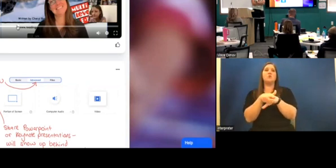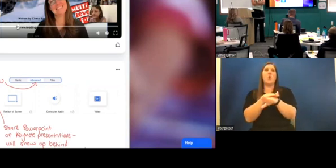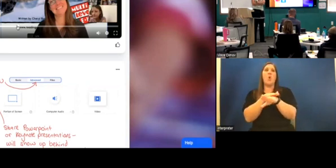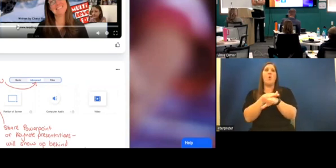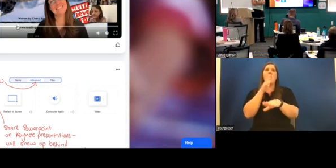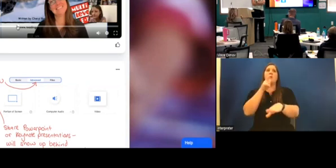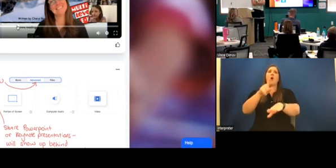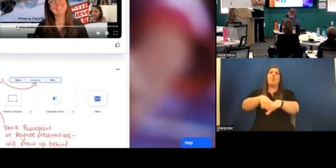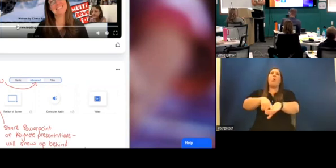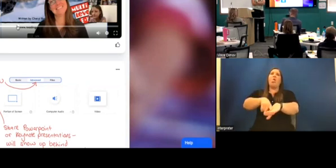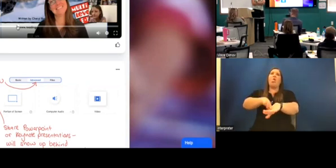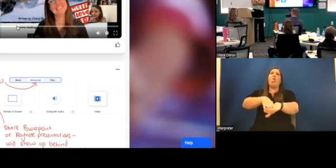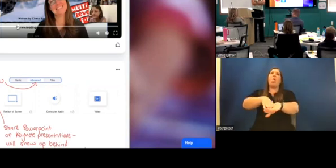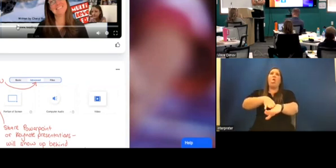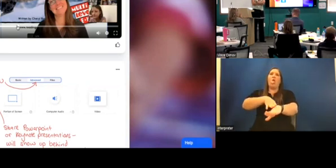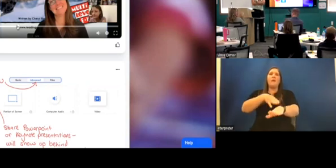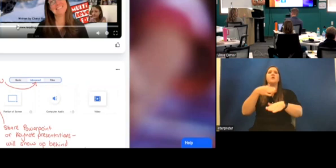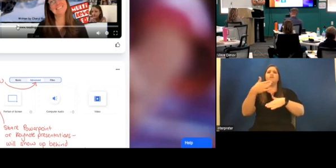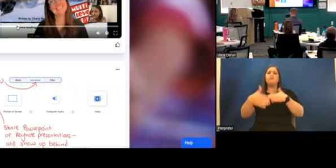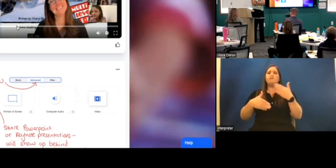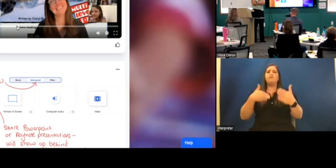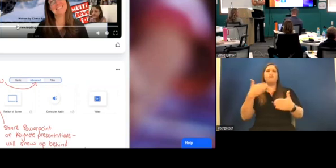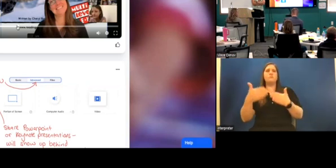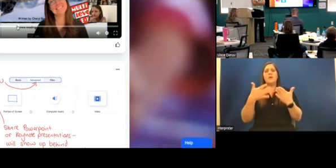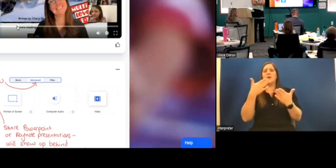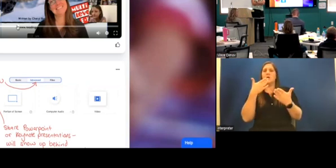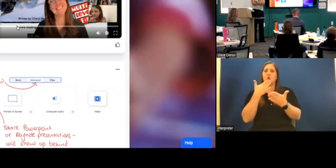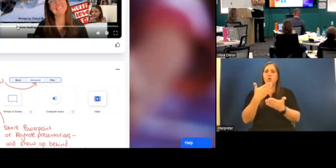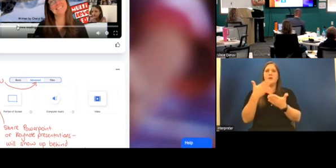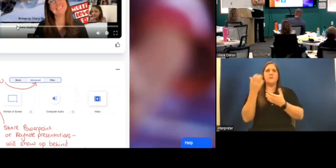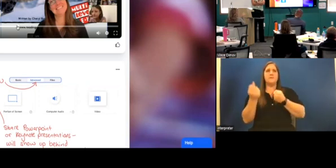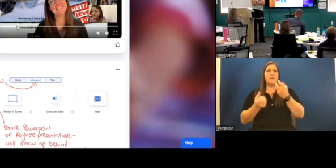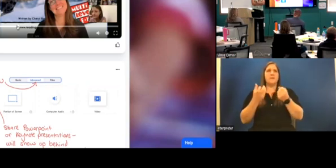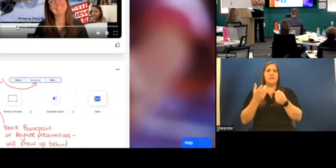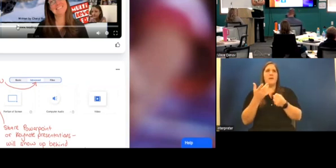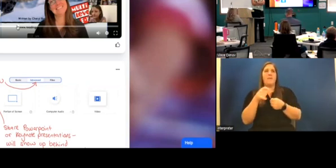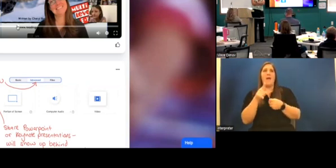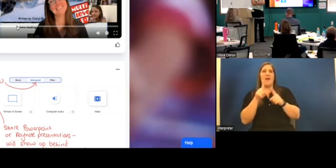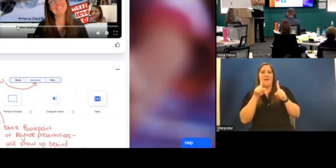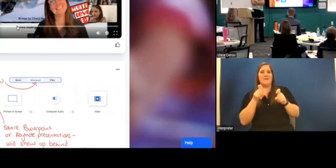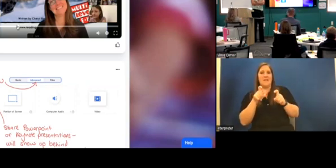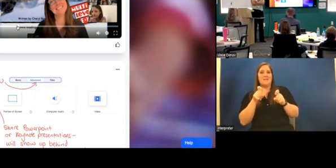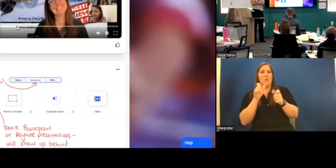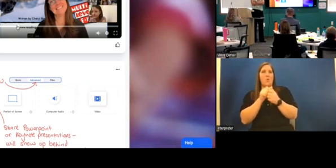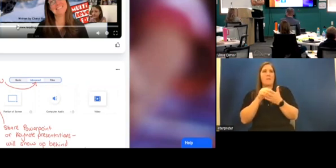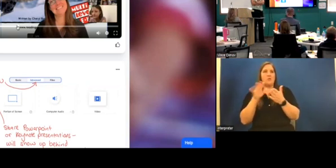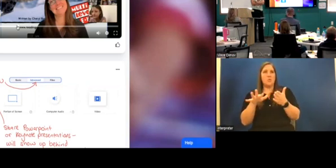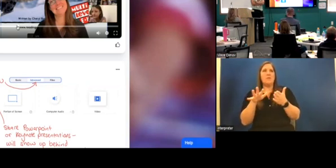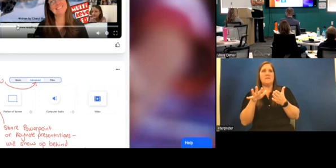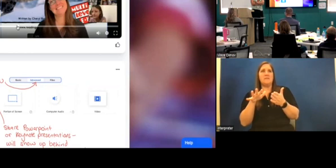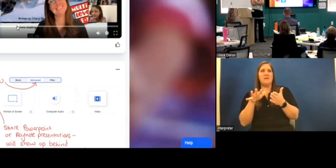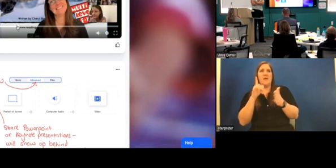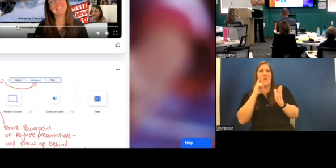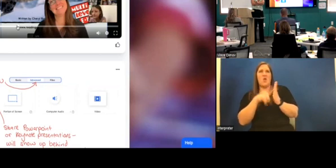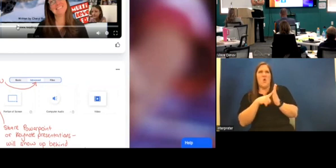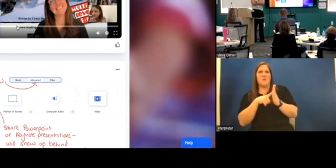screen. So you need to sign slow, maybe not super slow, but just a good speed so we can catch everything. And you can test it too. I test that with my